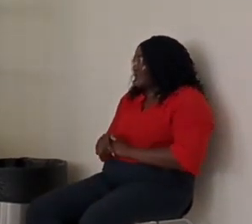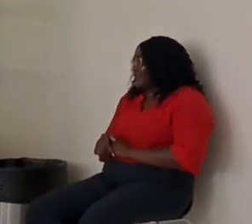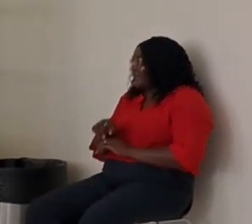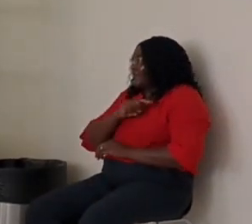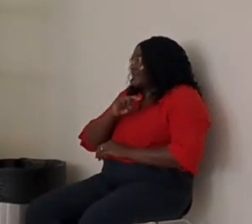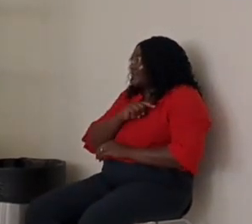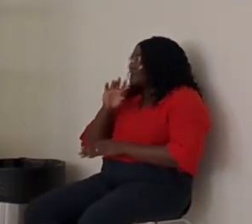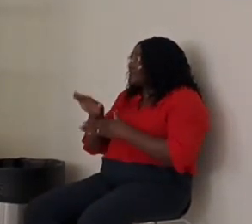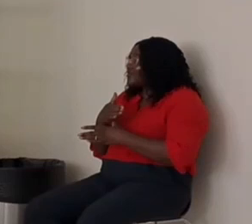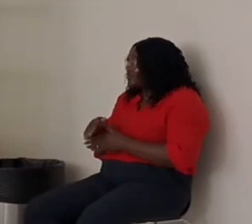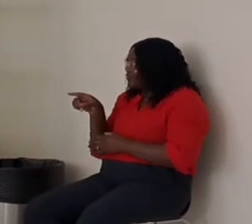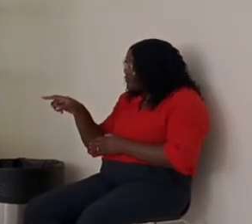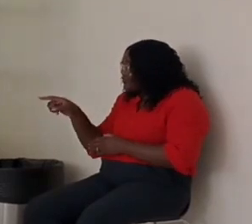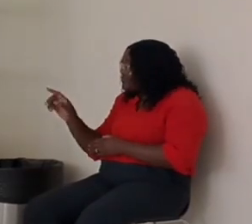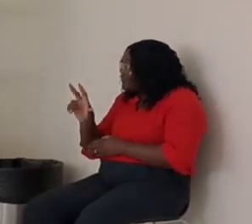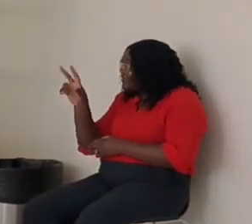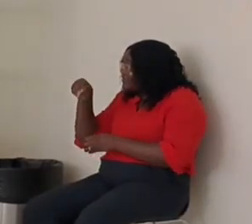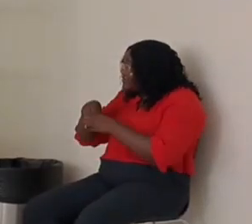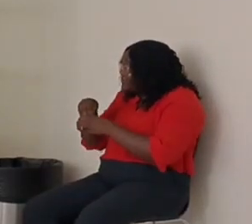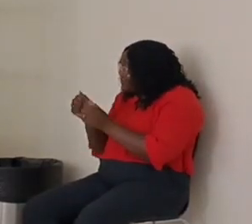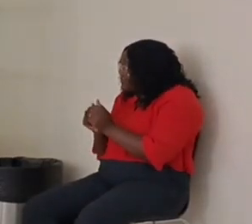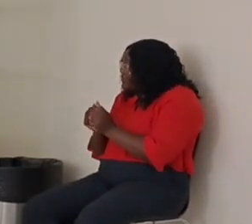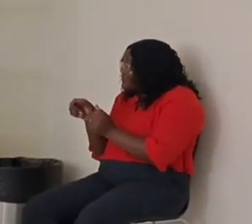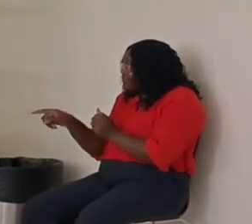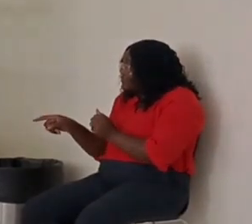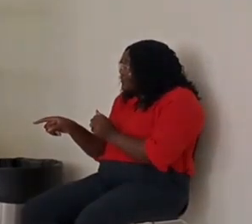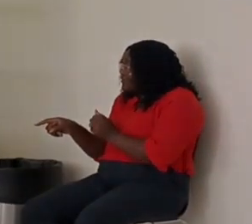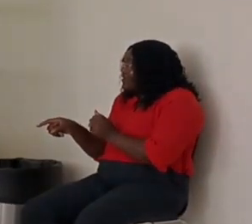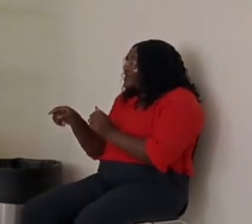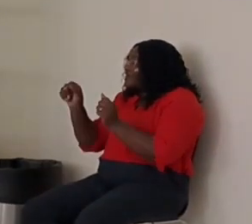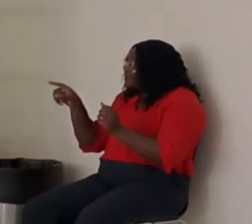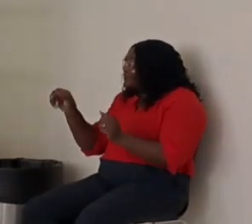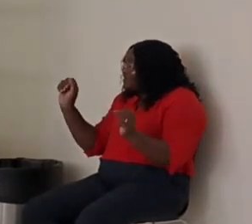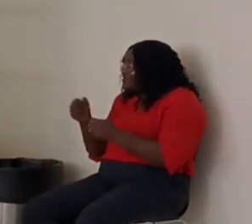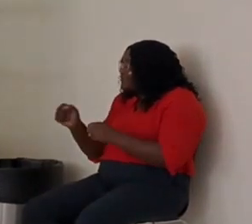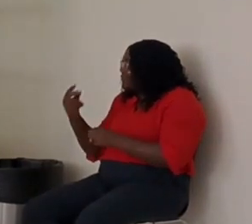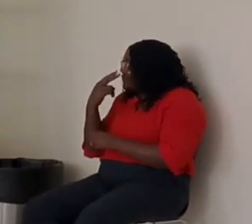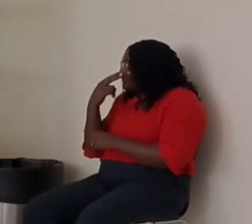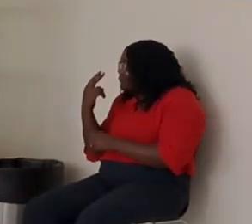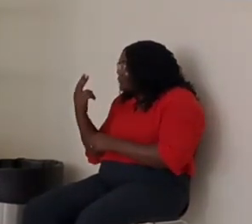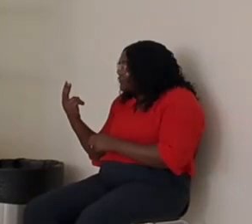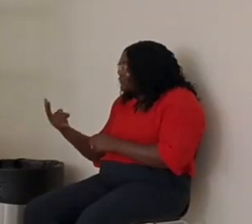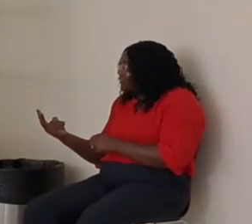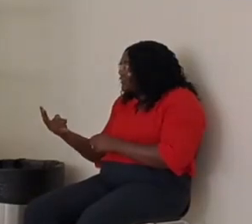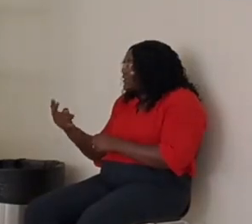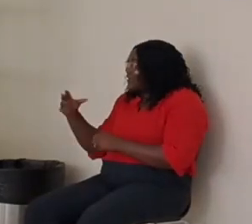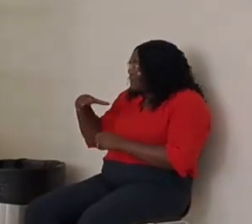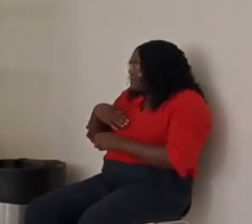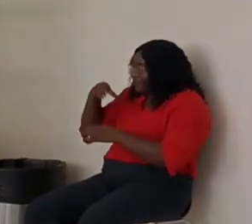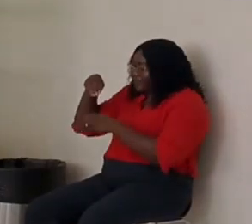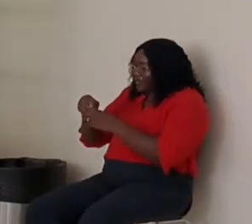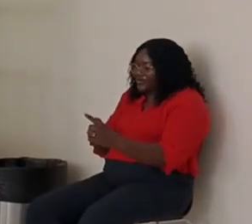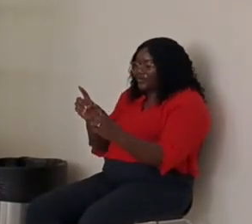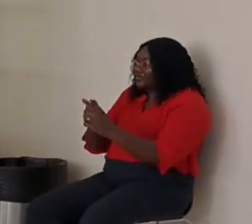Because those officials in those public entities will not see the executive, the head of the PPU at